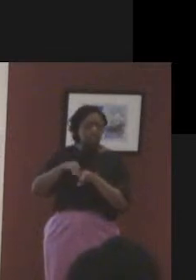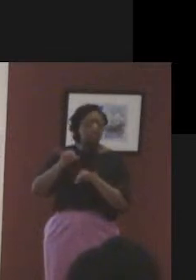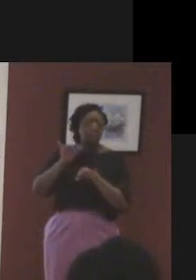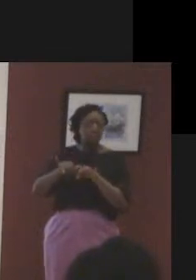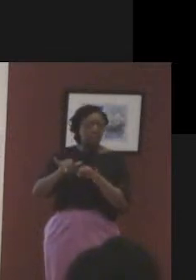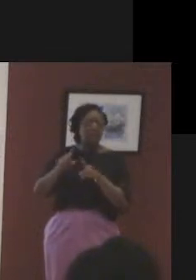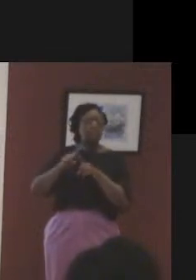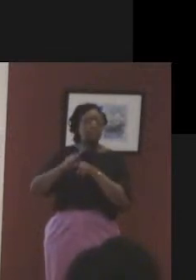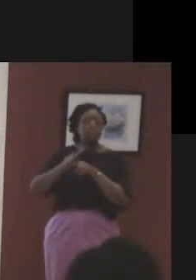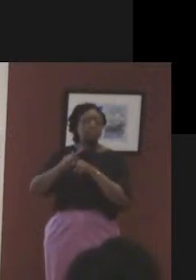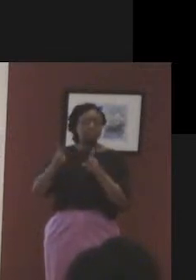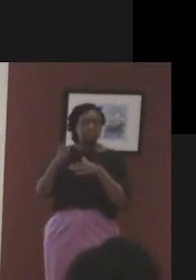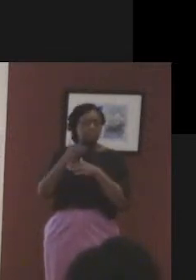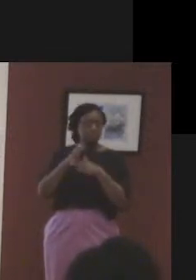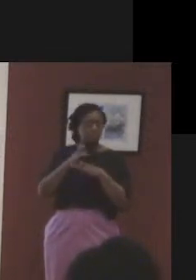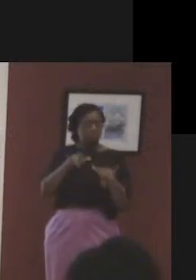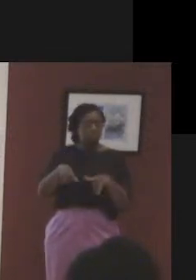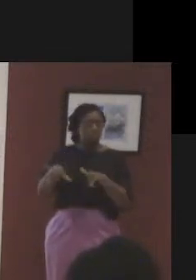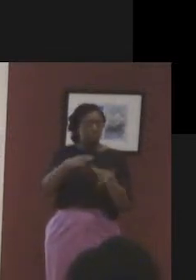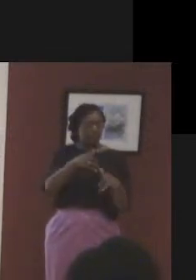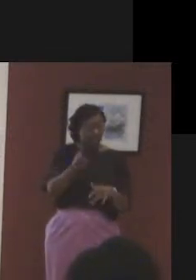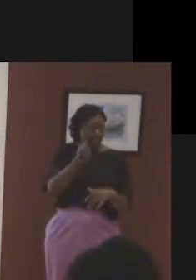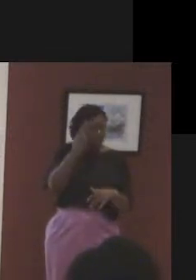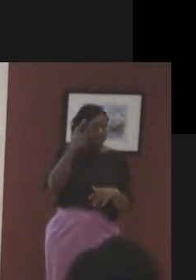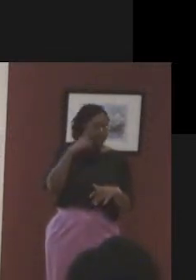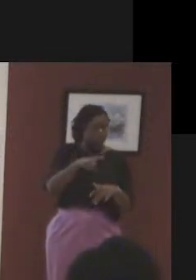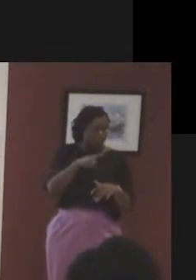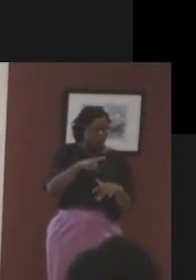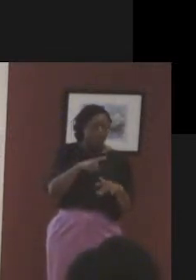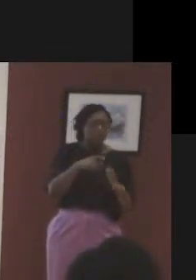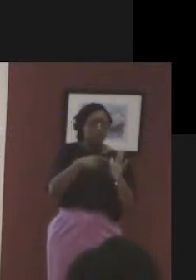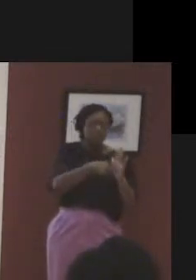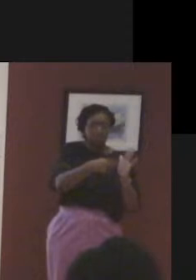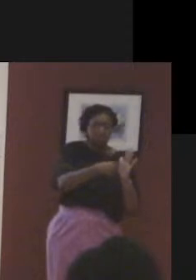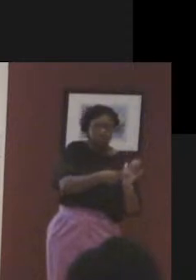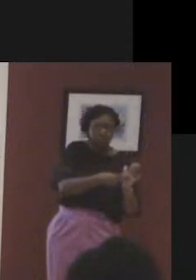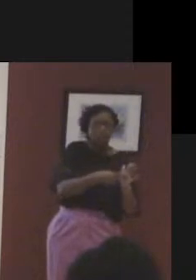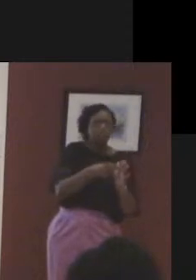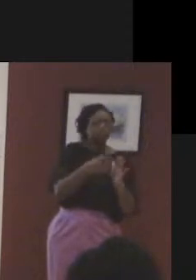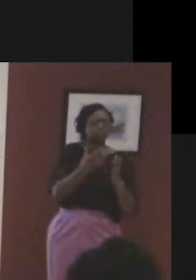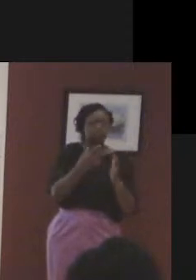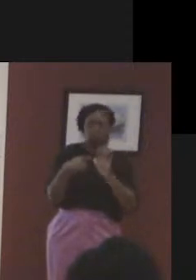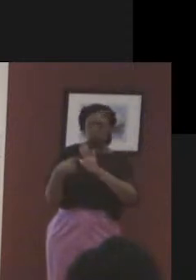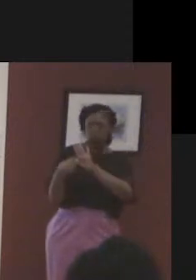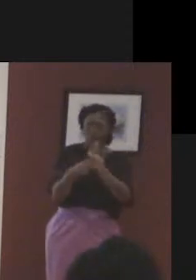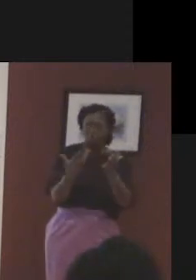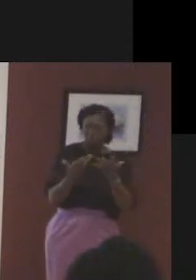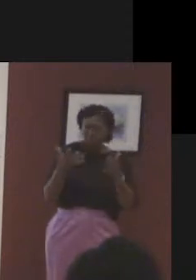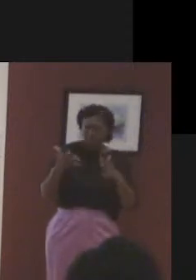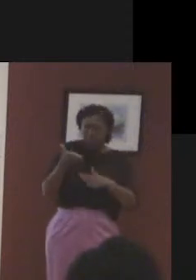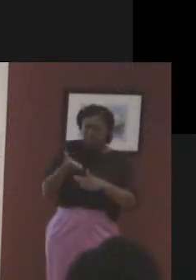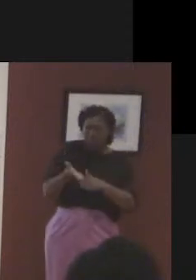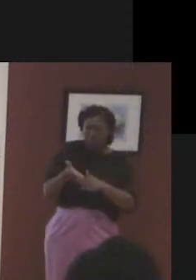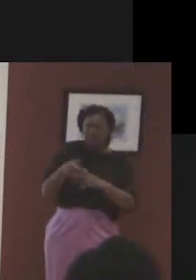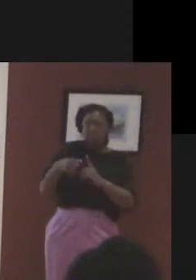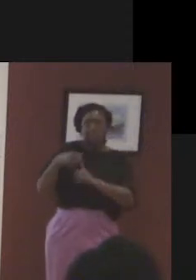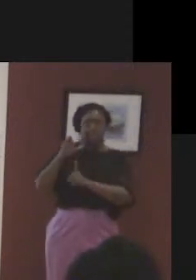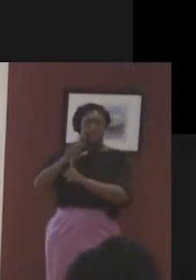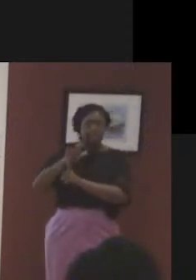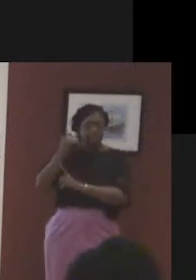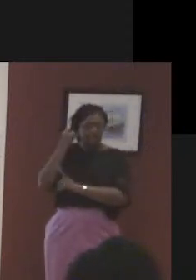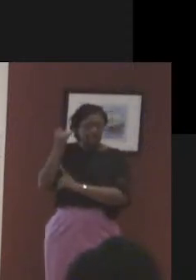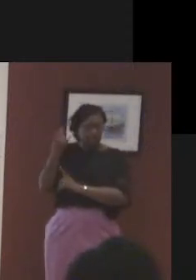understanding of representation, right, sort of representing what is already there, and his understanding